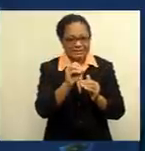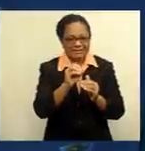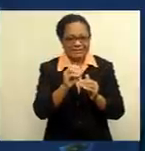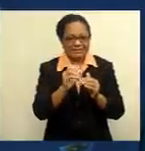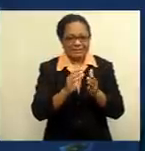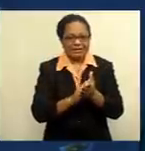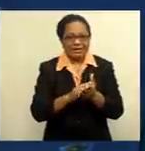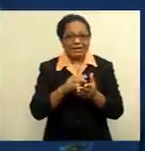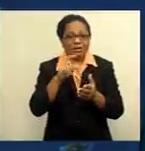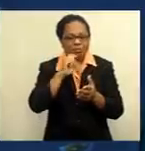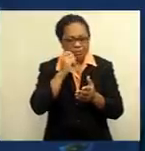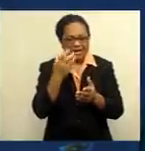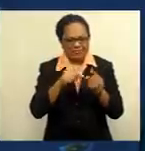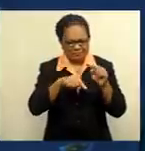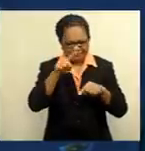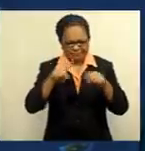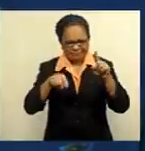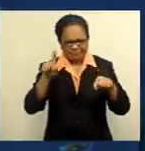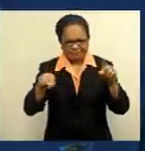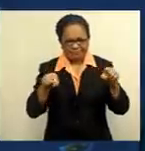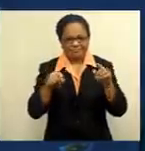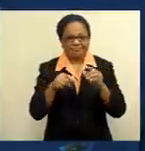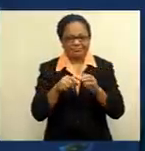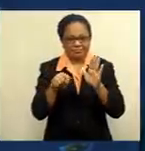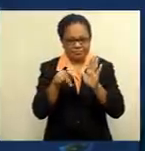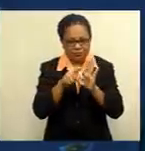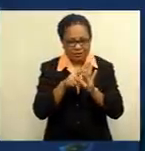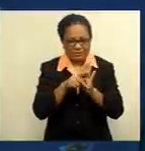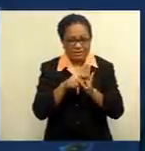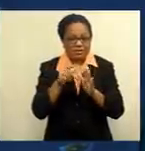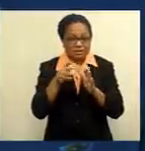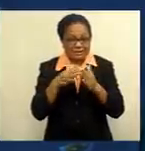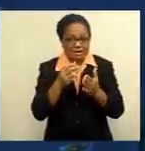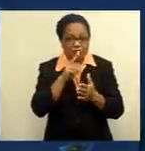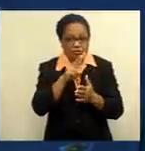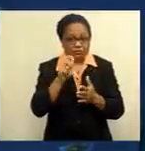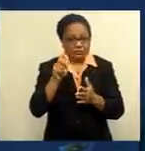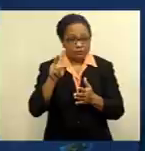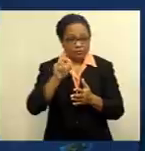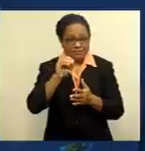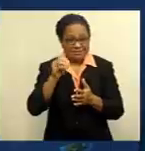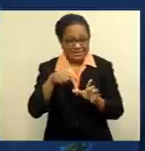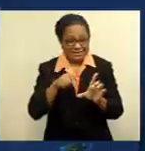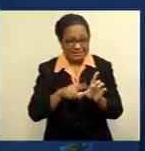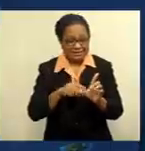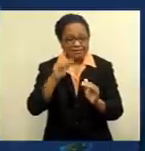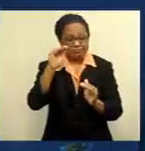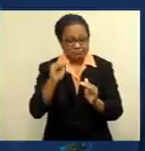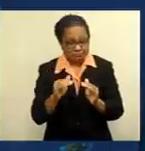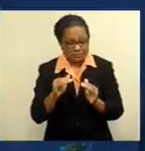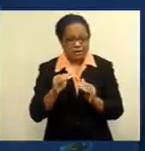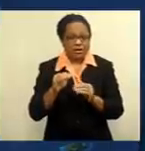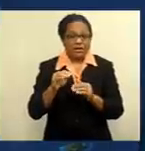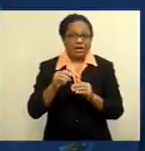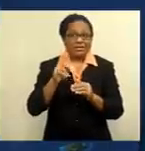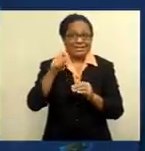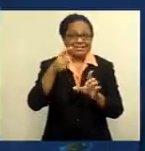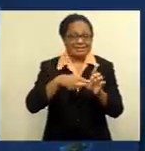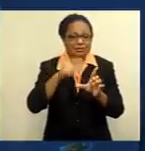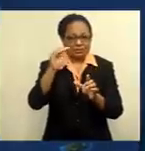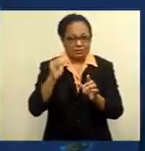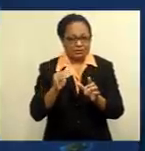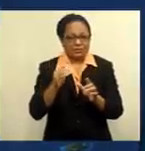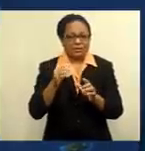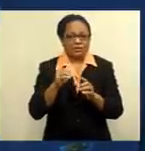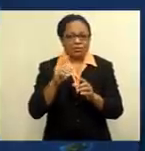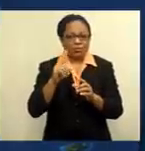inflation expectations. The inflation is now seen at 2.2% this year, falling to 1.7% next year, which is